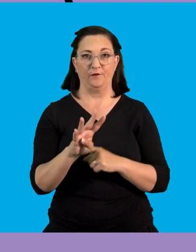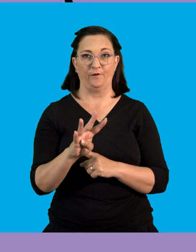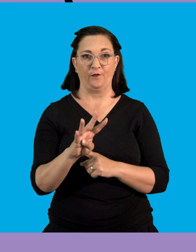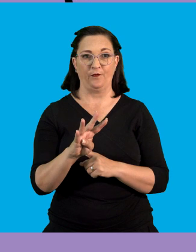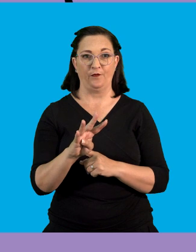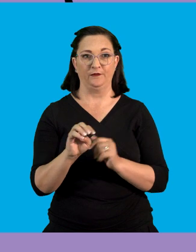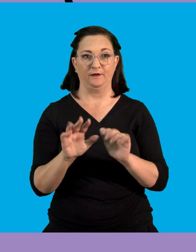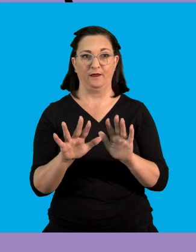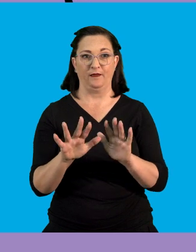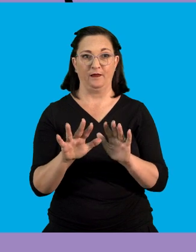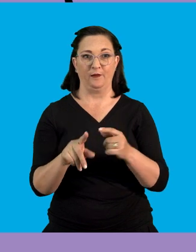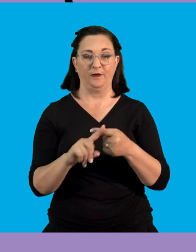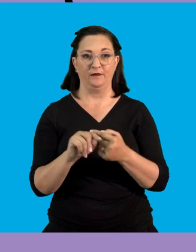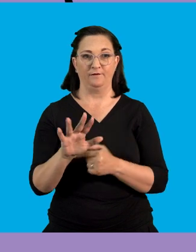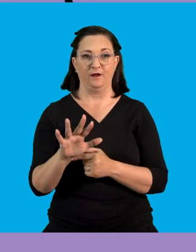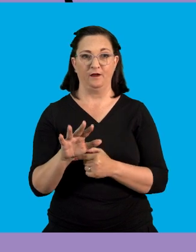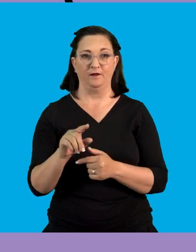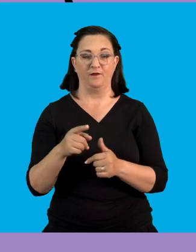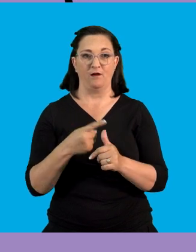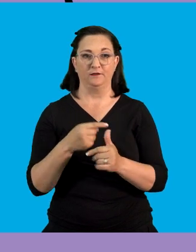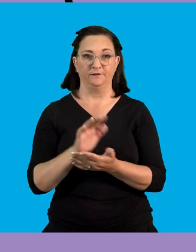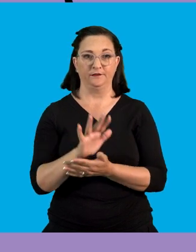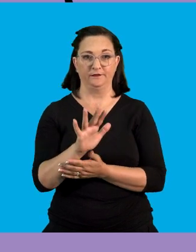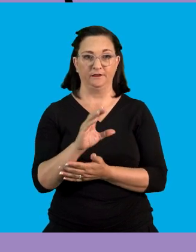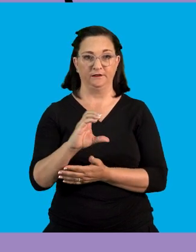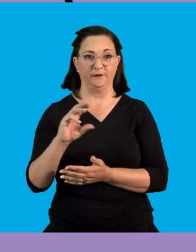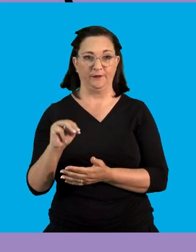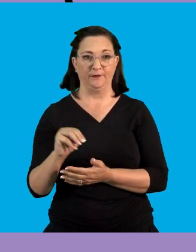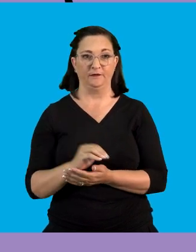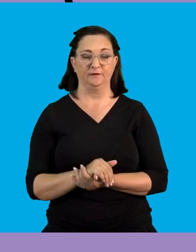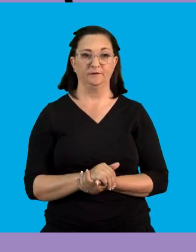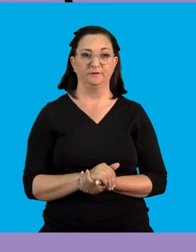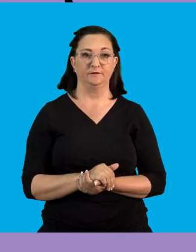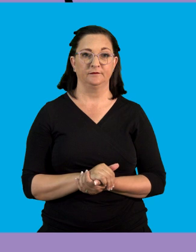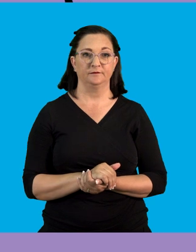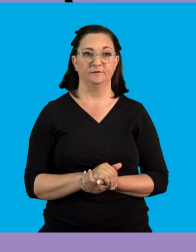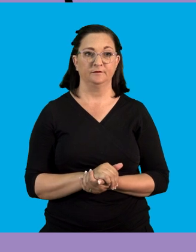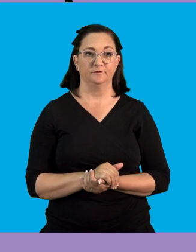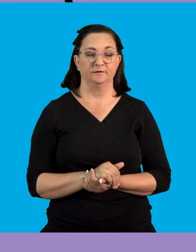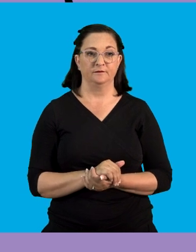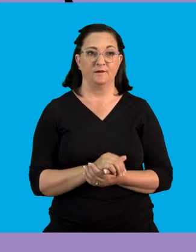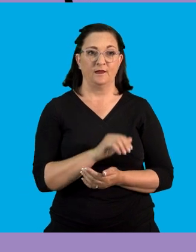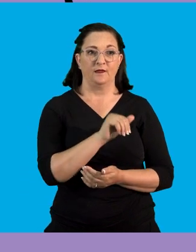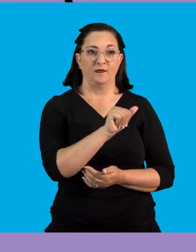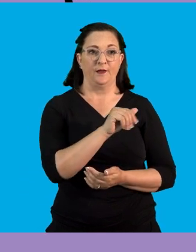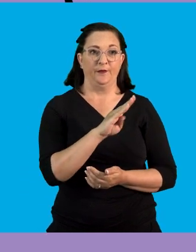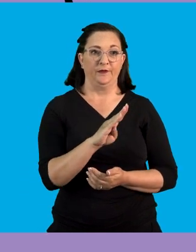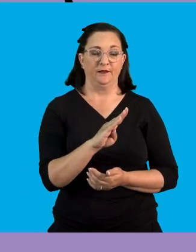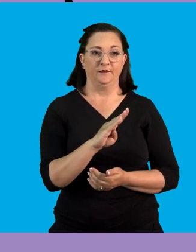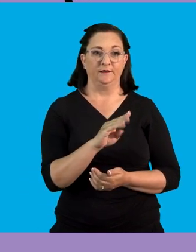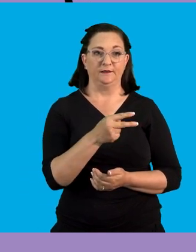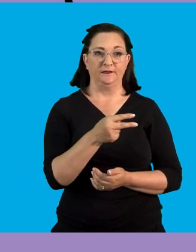6 plus 4 is 10 plus 5 is 15, so minus 15 centimeters.